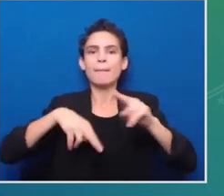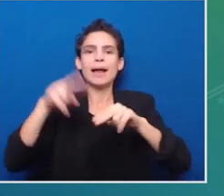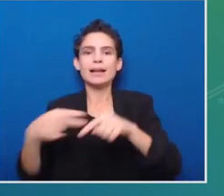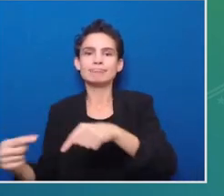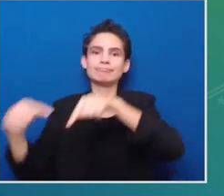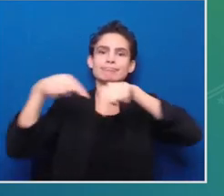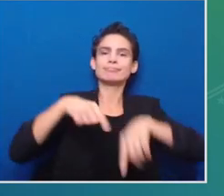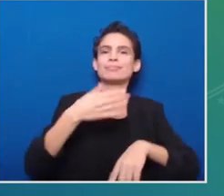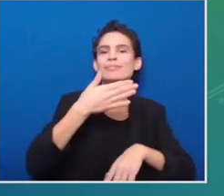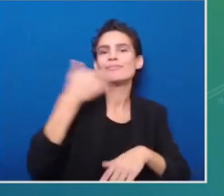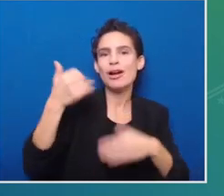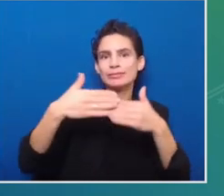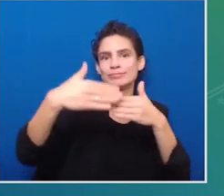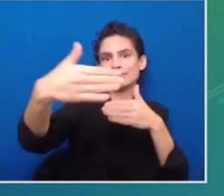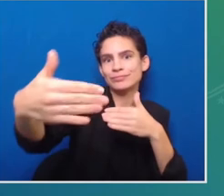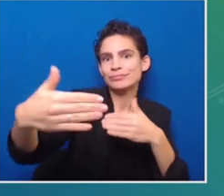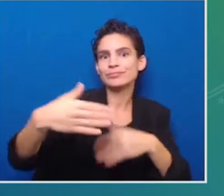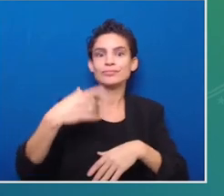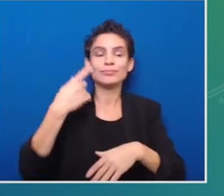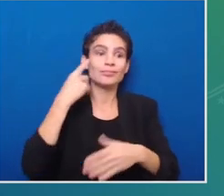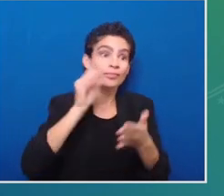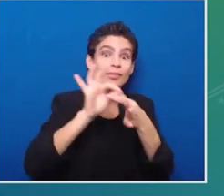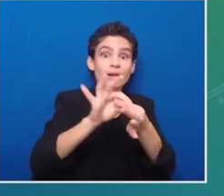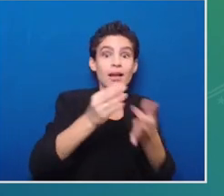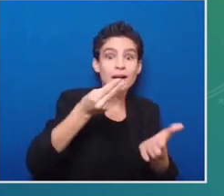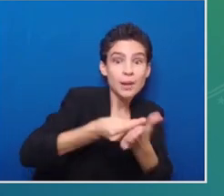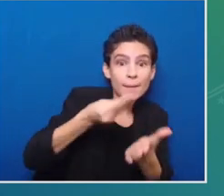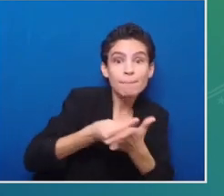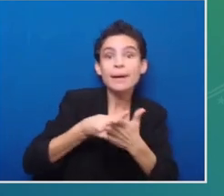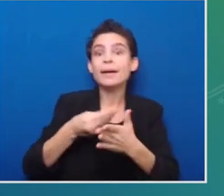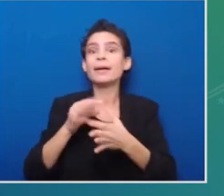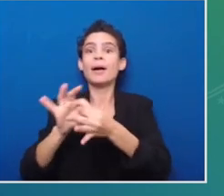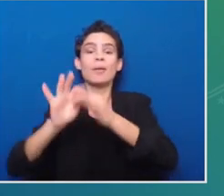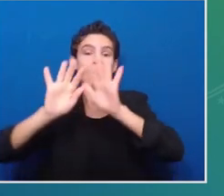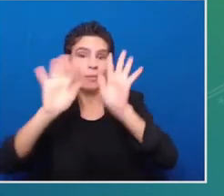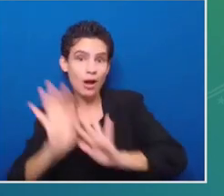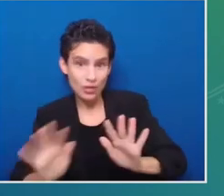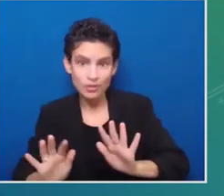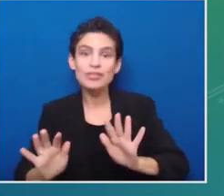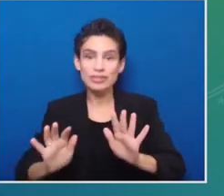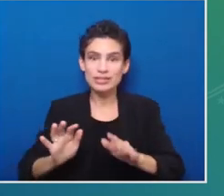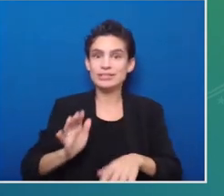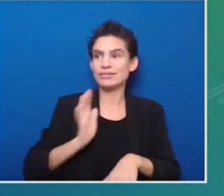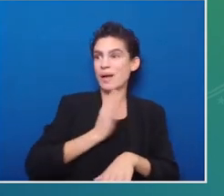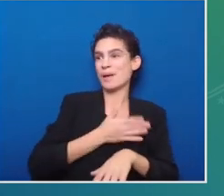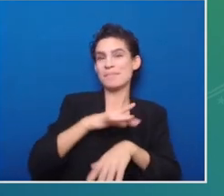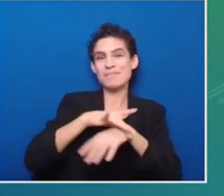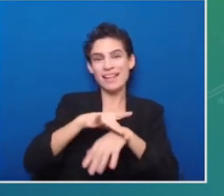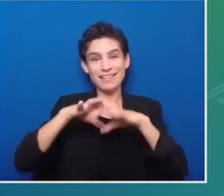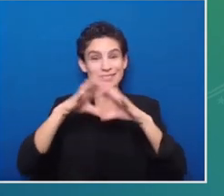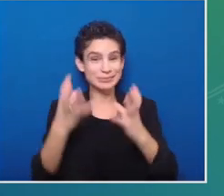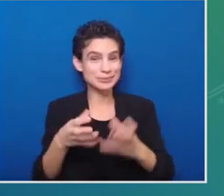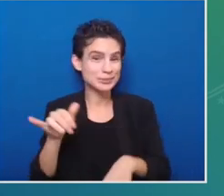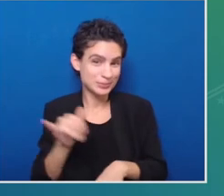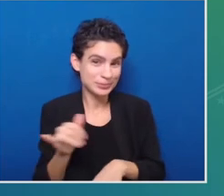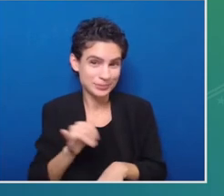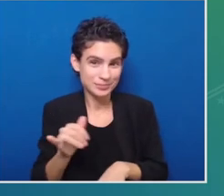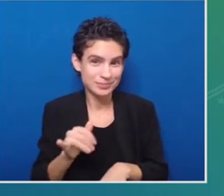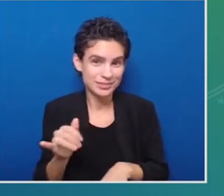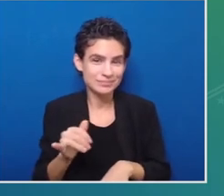our communities, for our economy, and yes, for our planet. And that's what we'll pursue